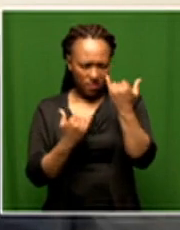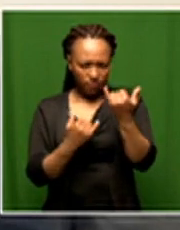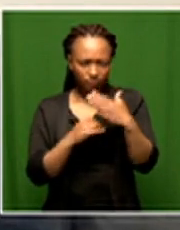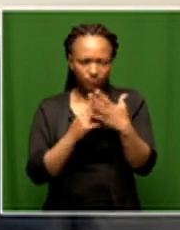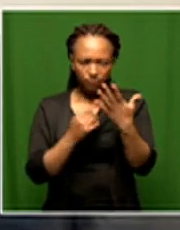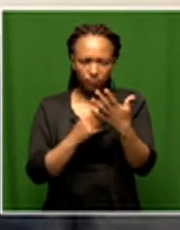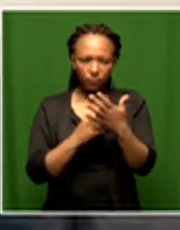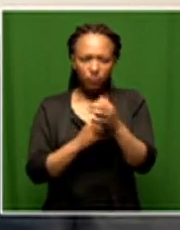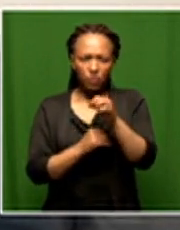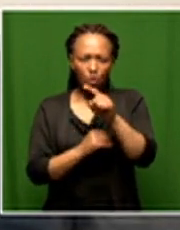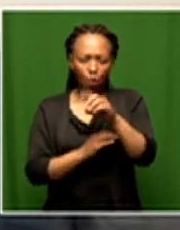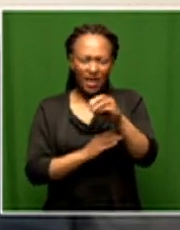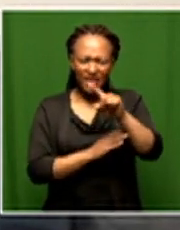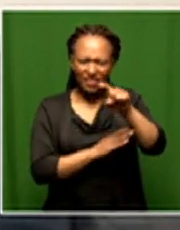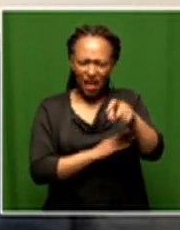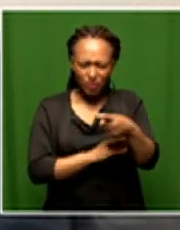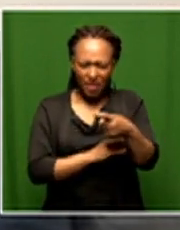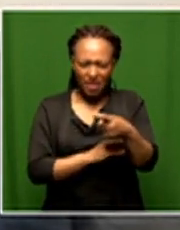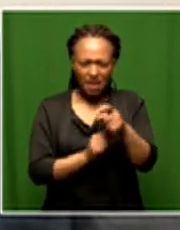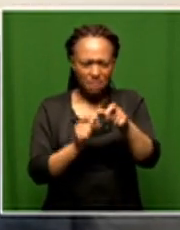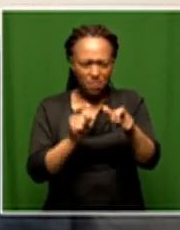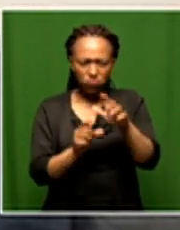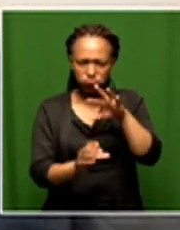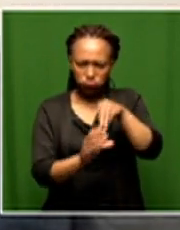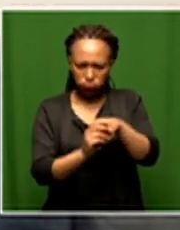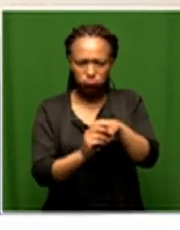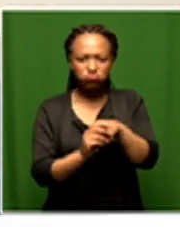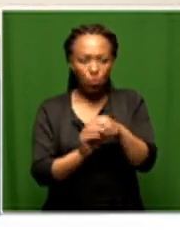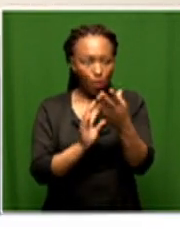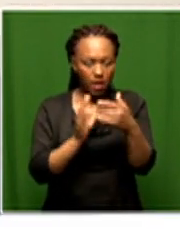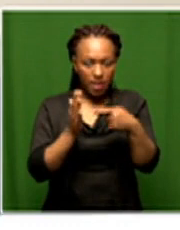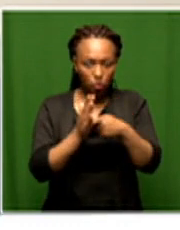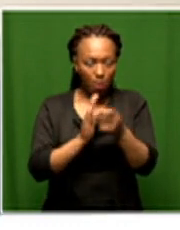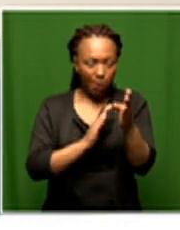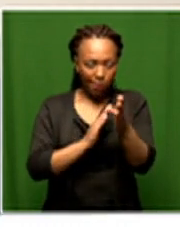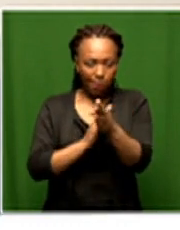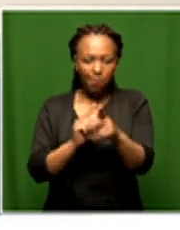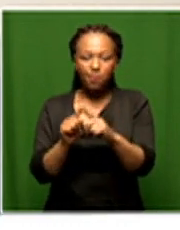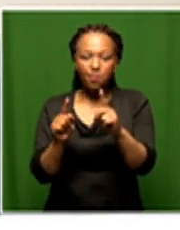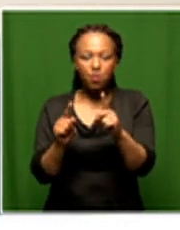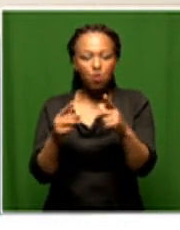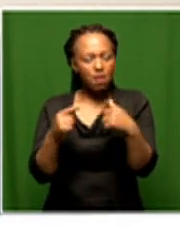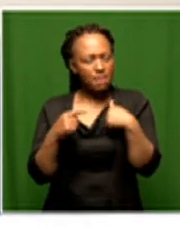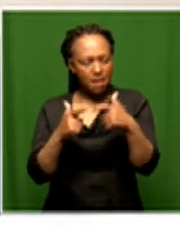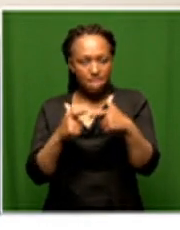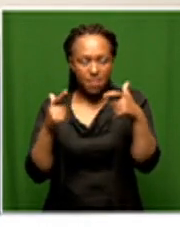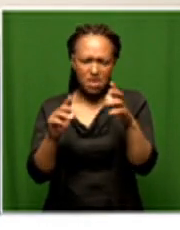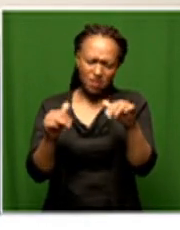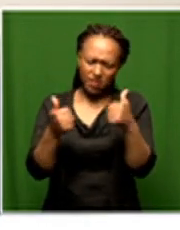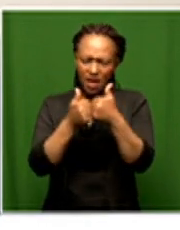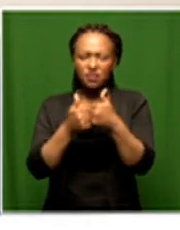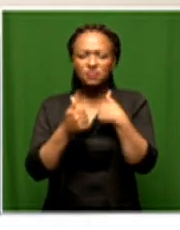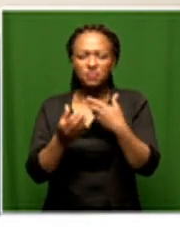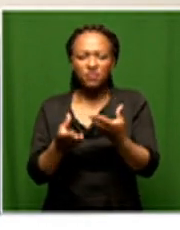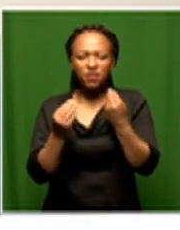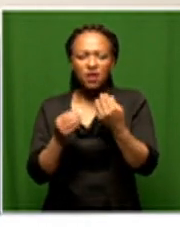are close to 100,000, if not 1 million units that are in store. So I think for me, that was the big challenge. And then obviously